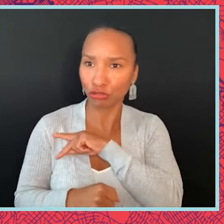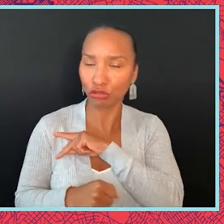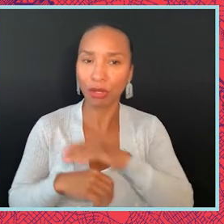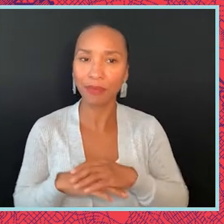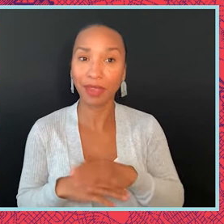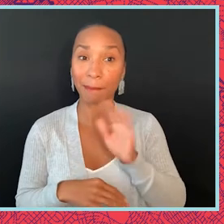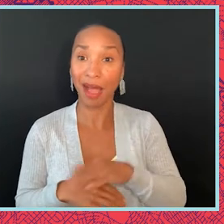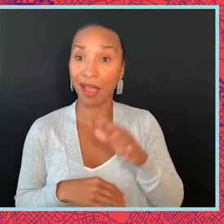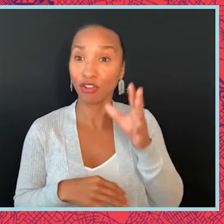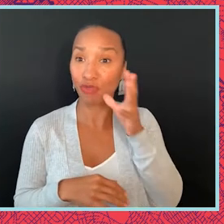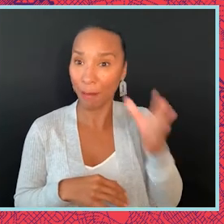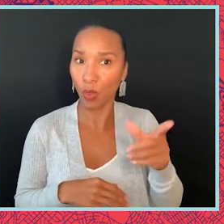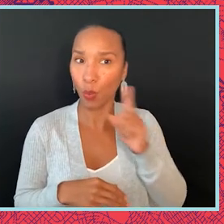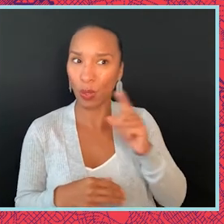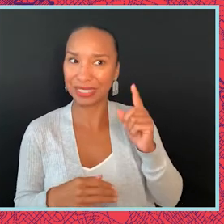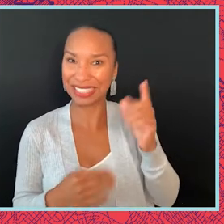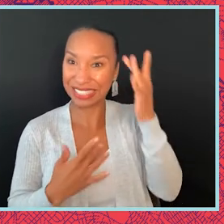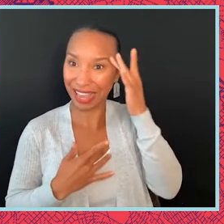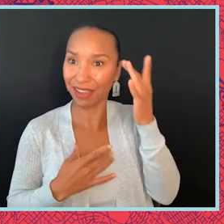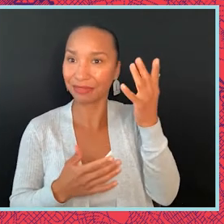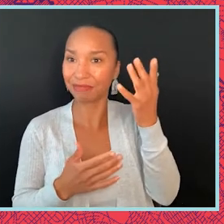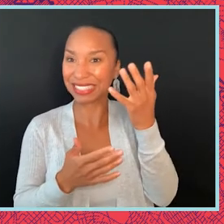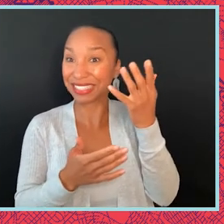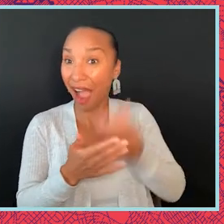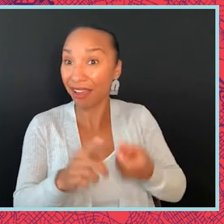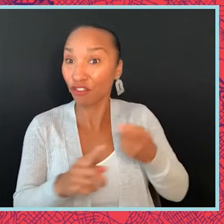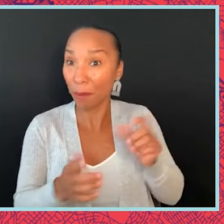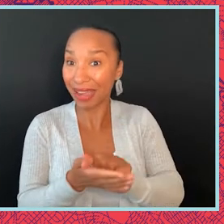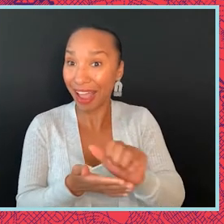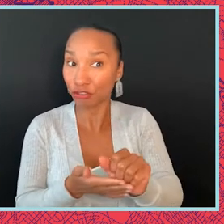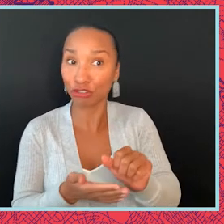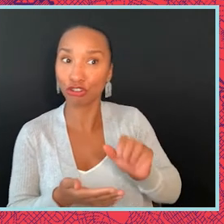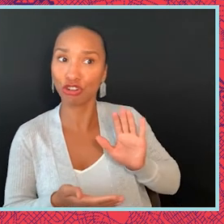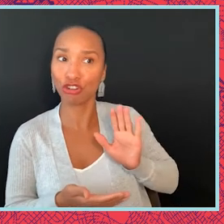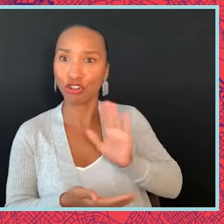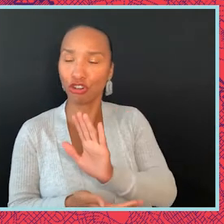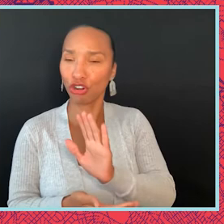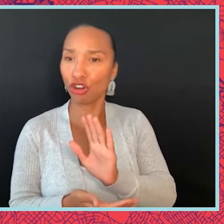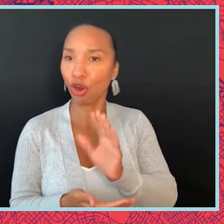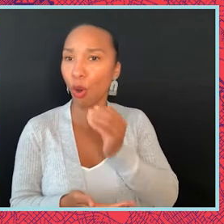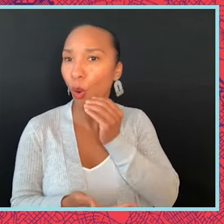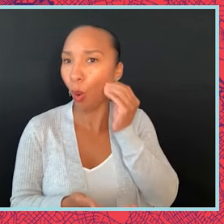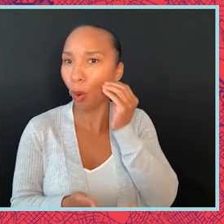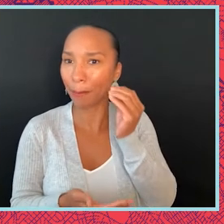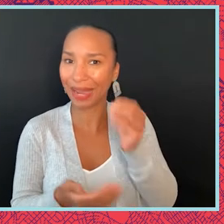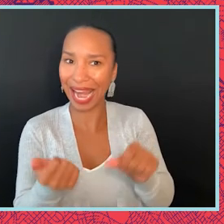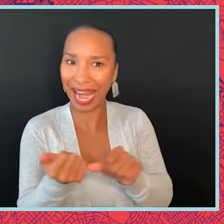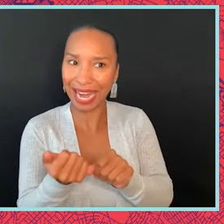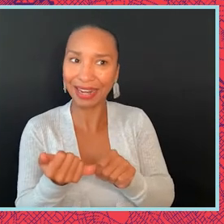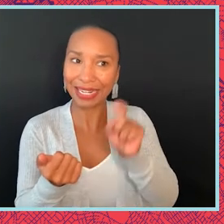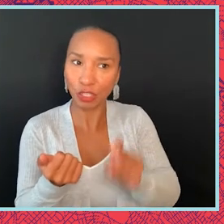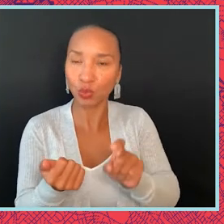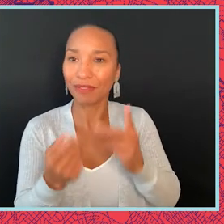My grandmother, my late grandmother, was battling cancer, and she depended on her home health aide to visit her